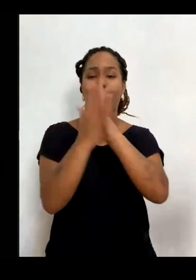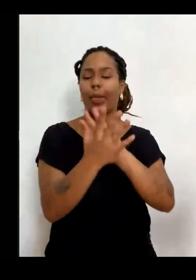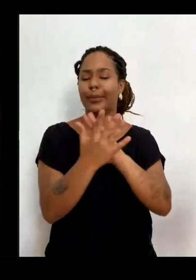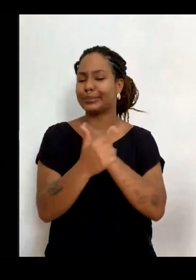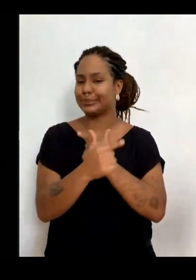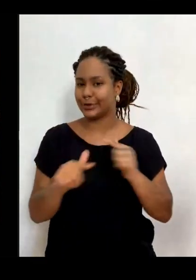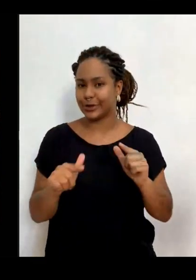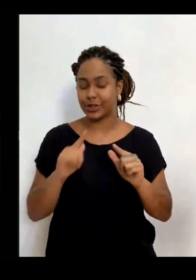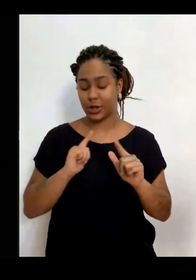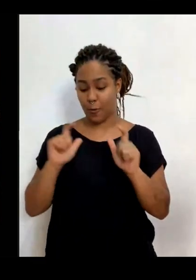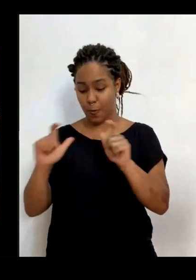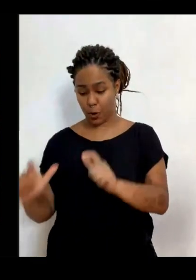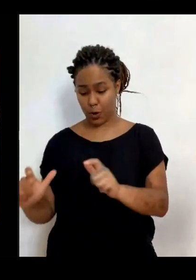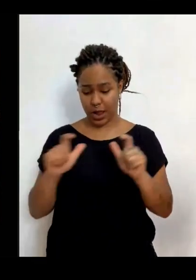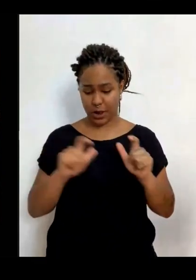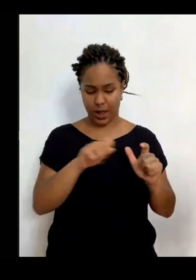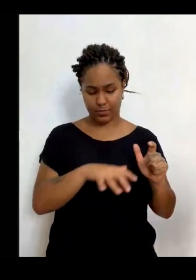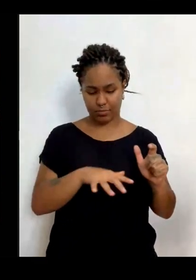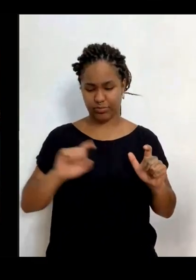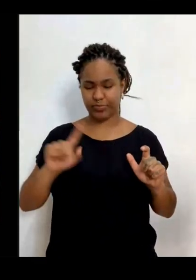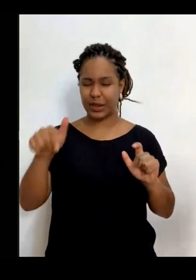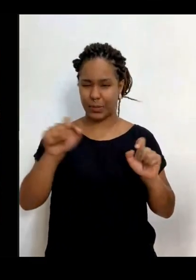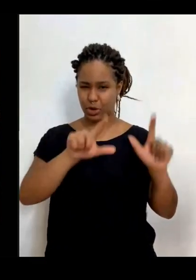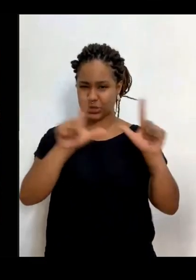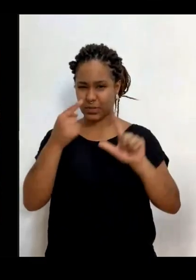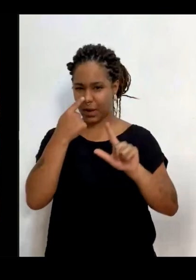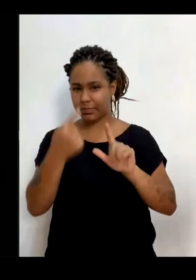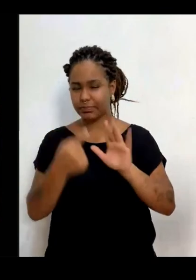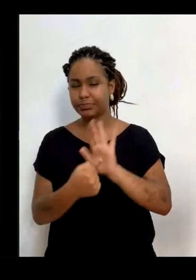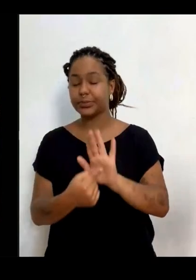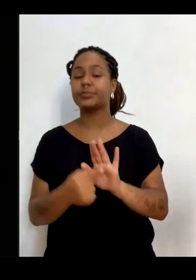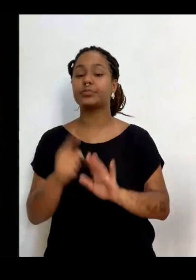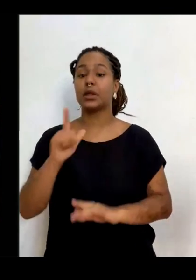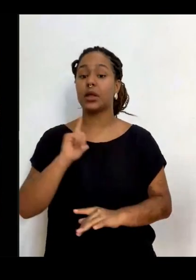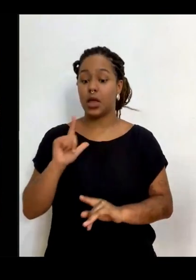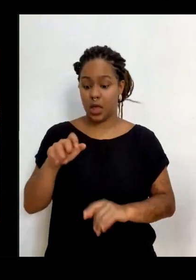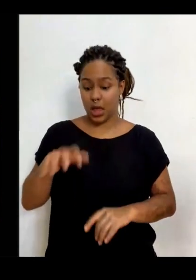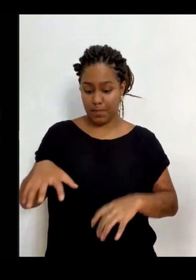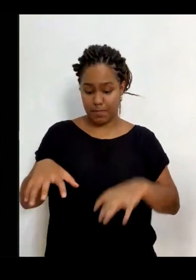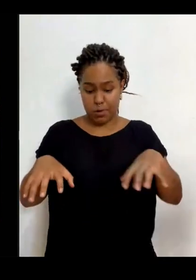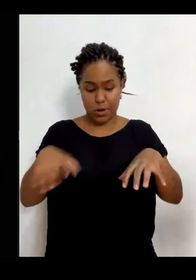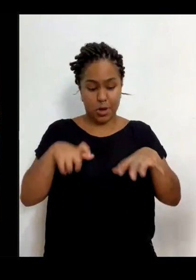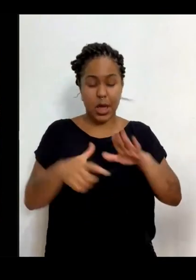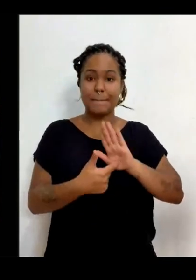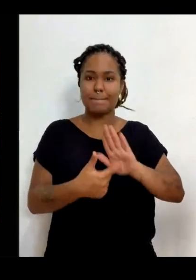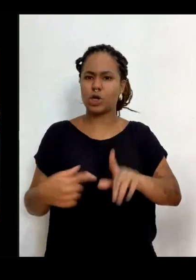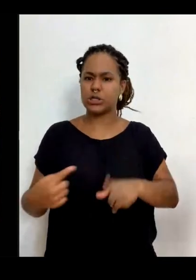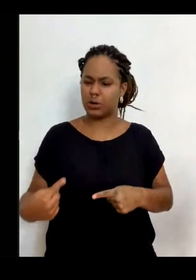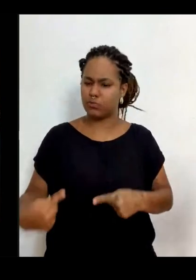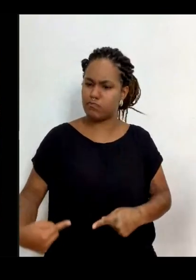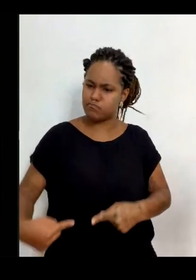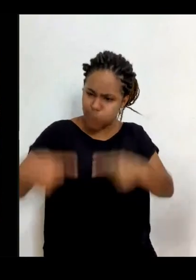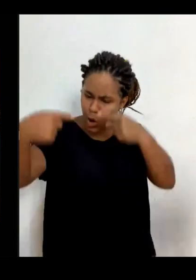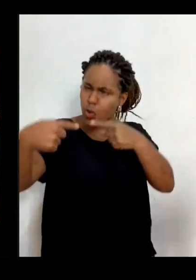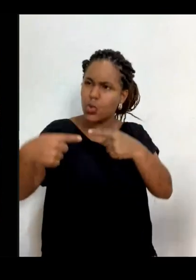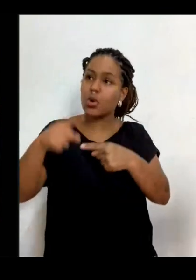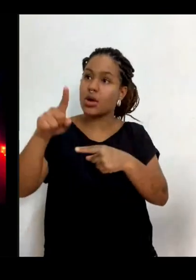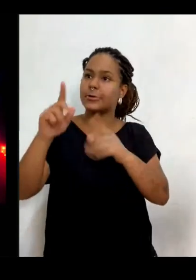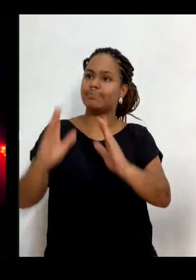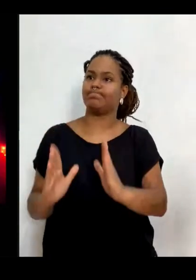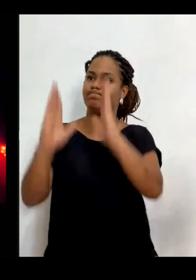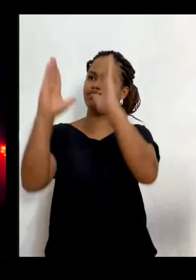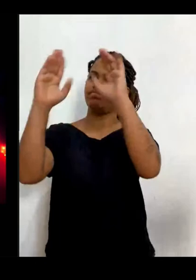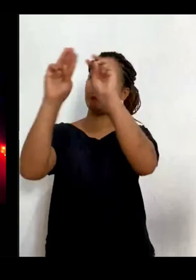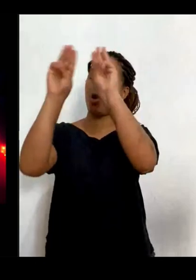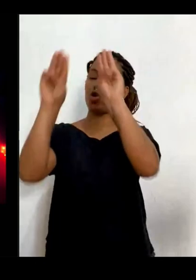challenge this kind of monumentality could I have the next image because